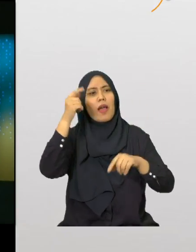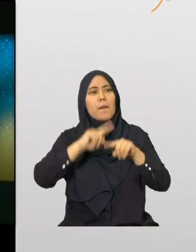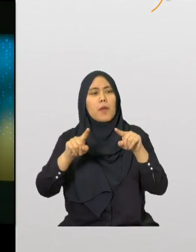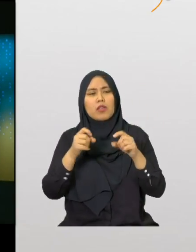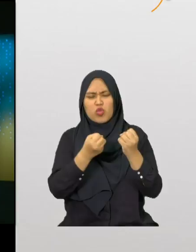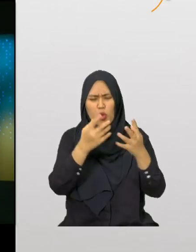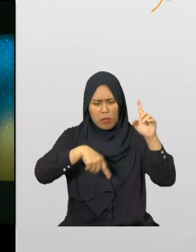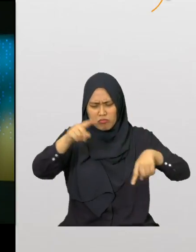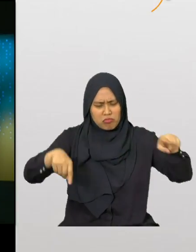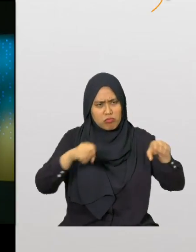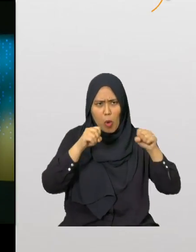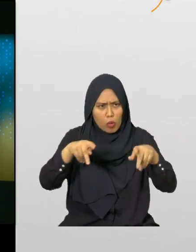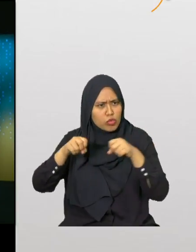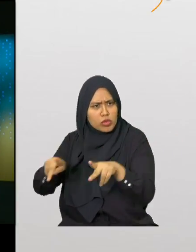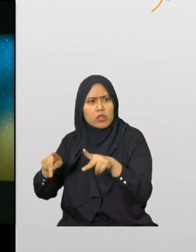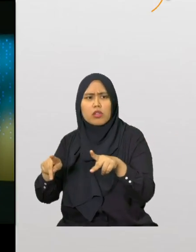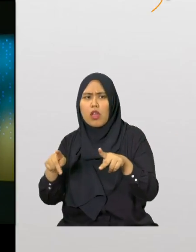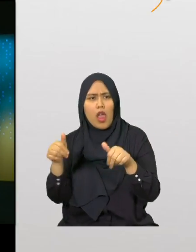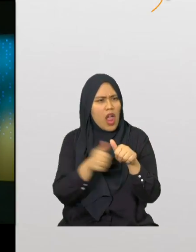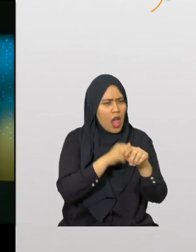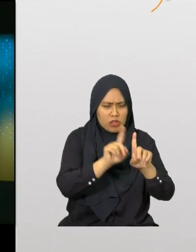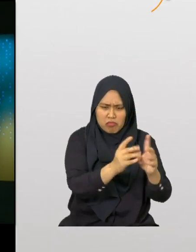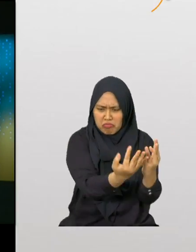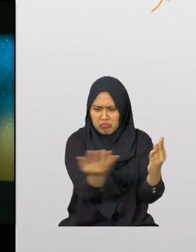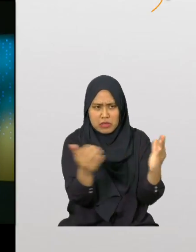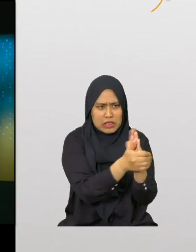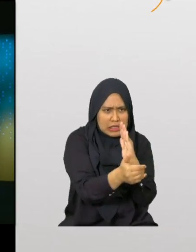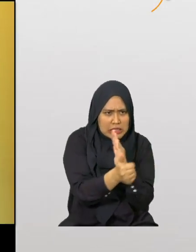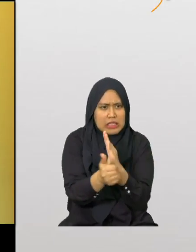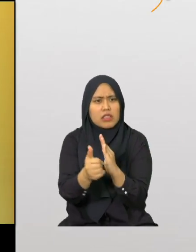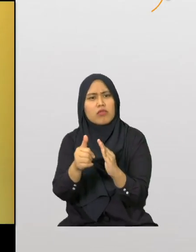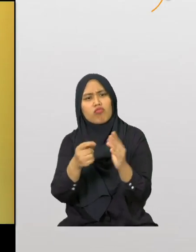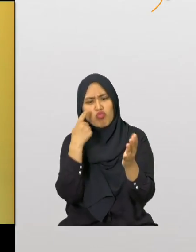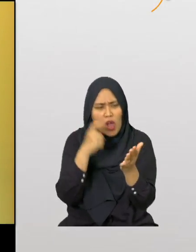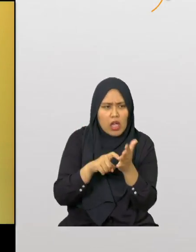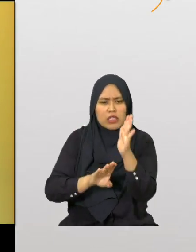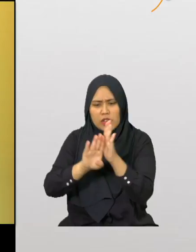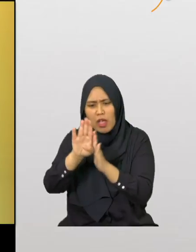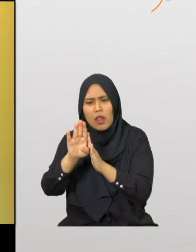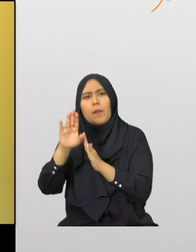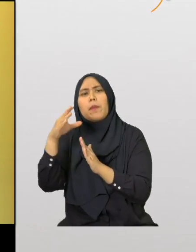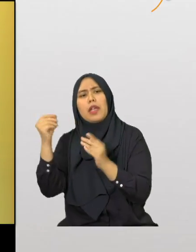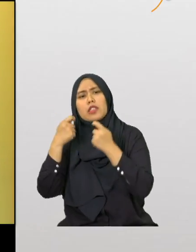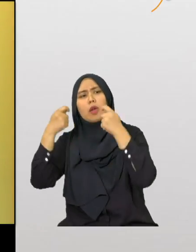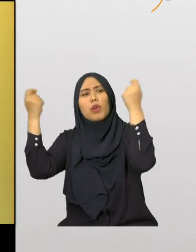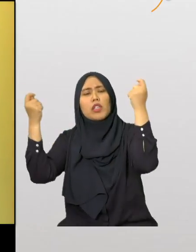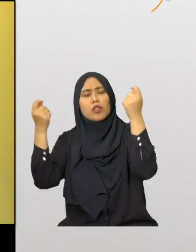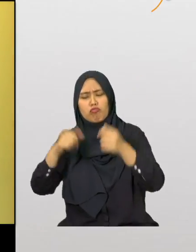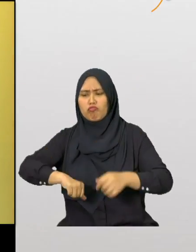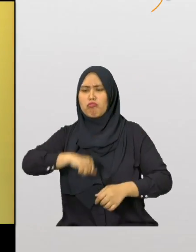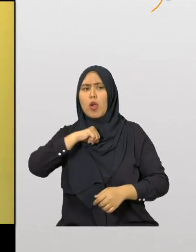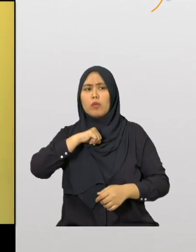a society where every skill and talent is recognized, developed, and celebrated, and where those who have done